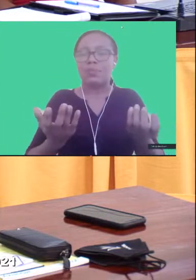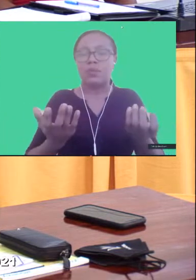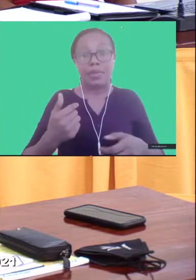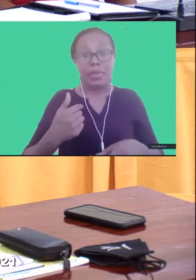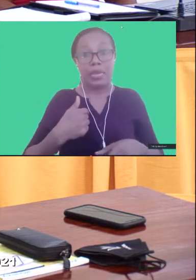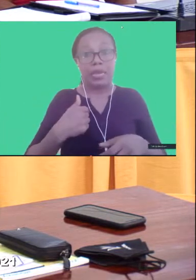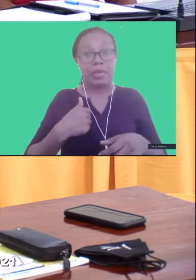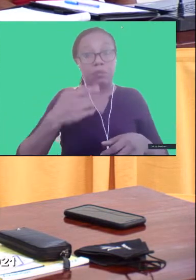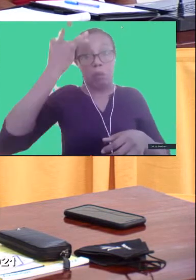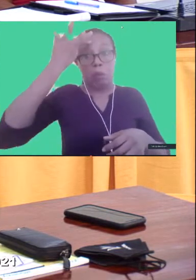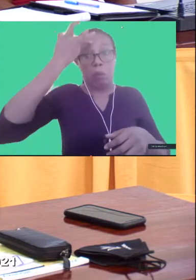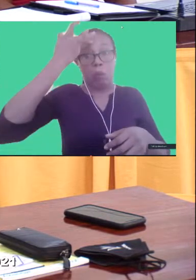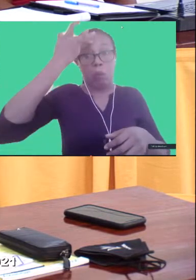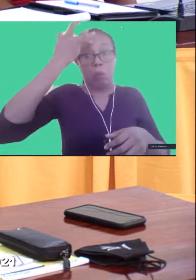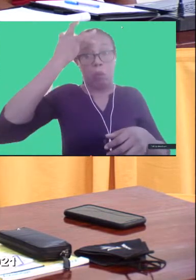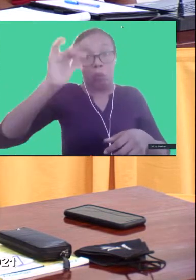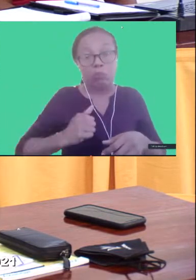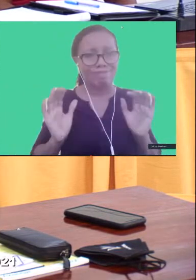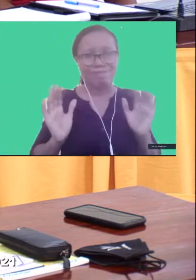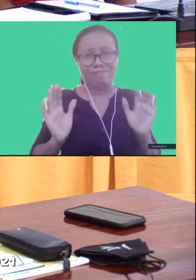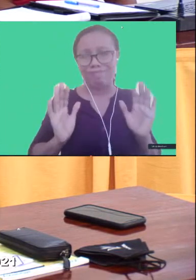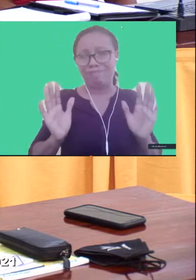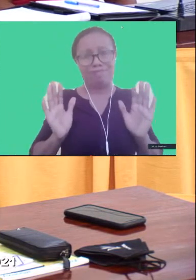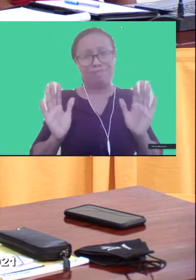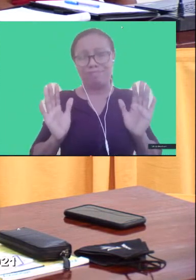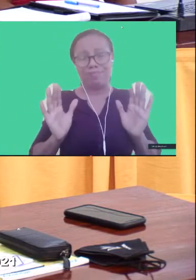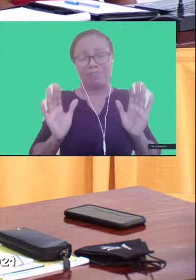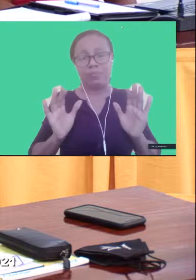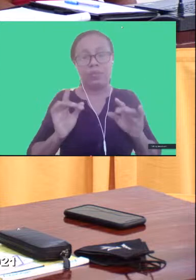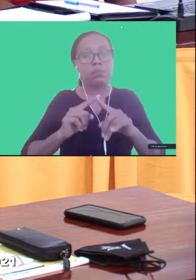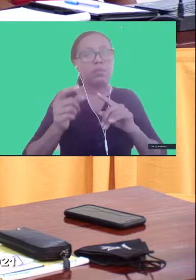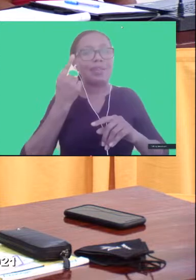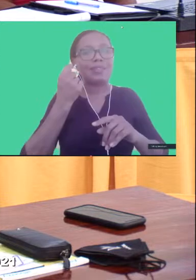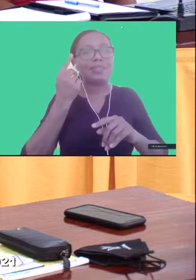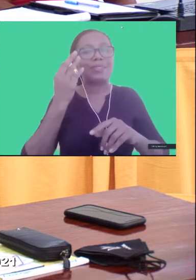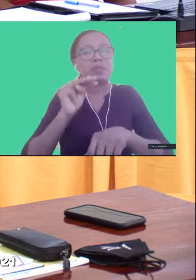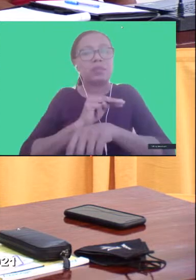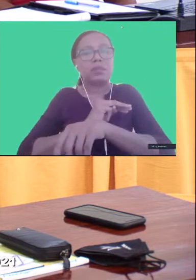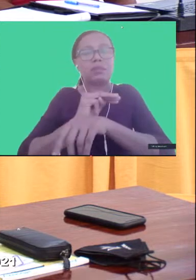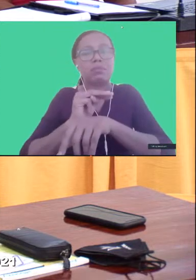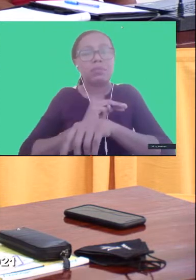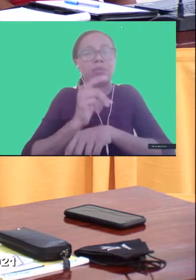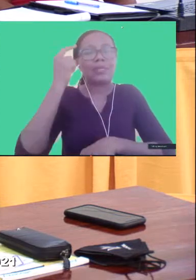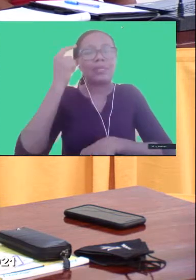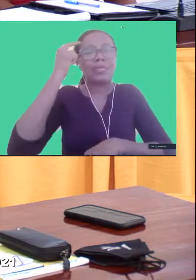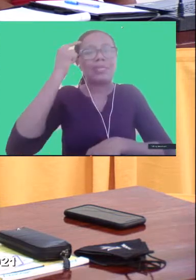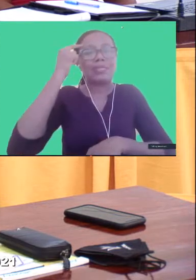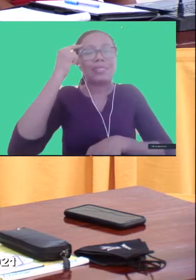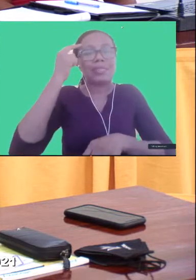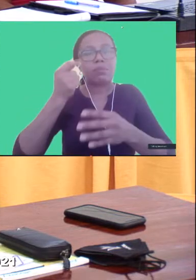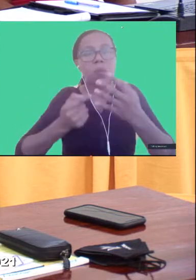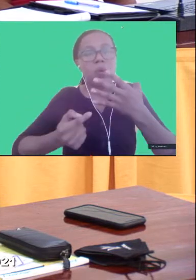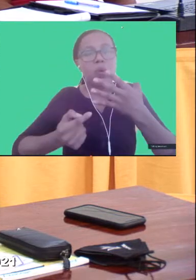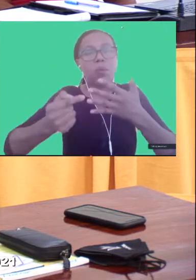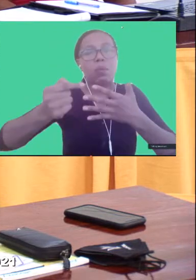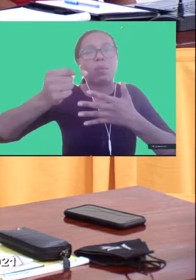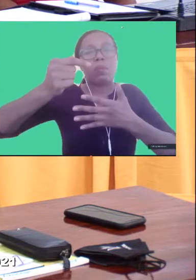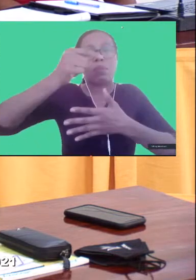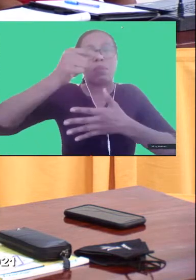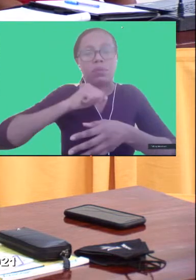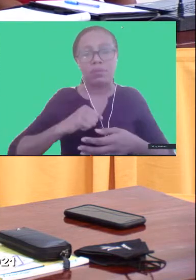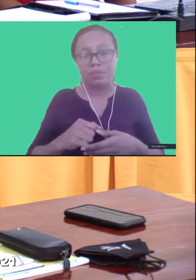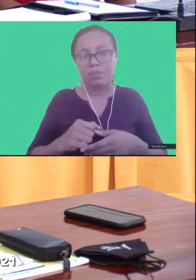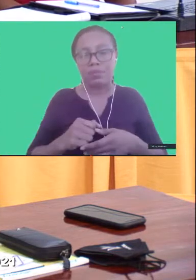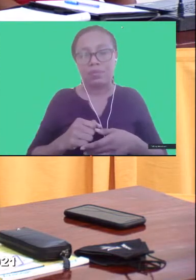of the ministry is. So that we draw the line in the sand, to answer your question, Minister, with regard to 2030, and